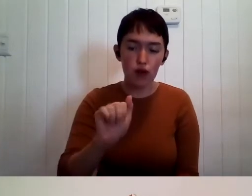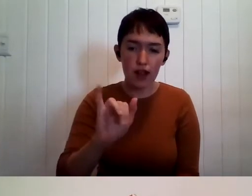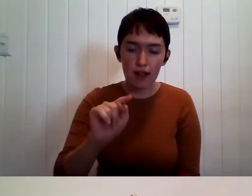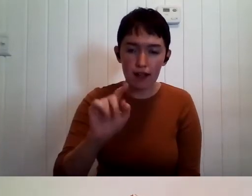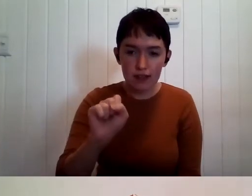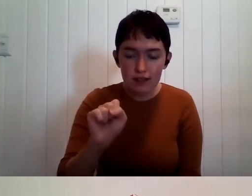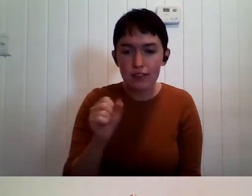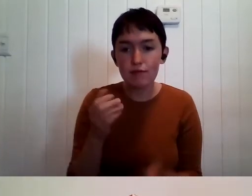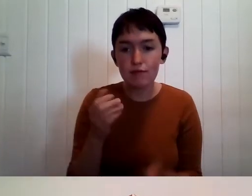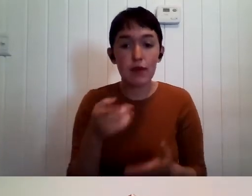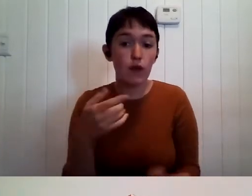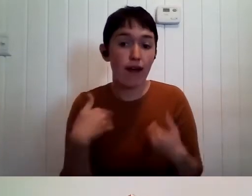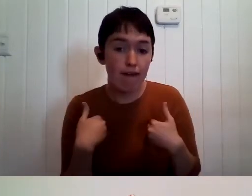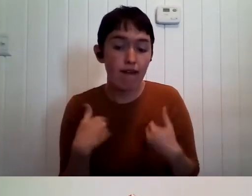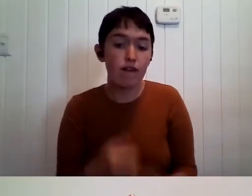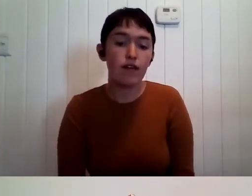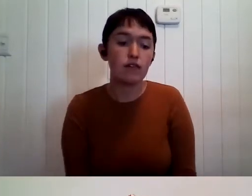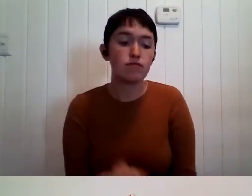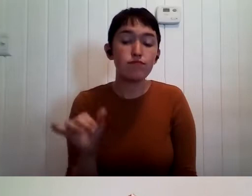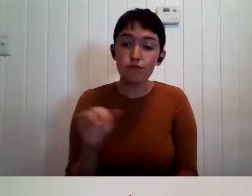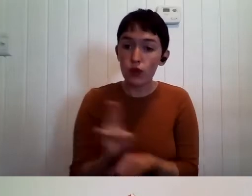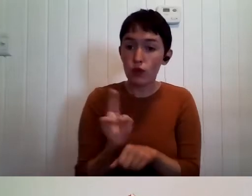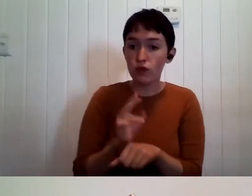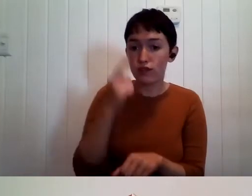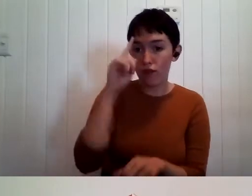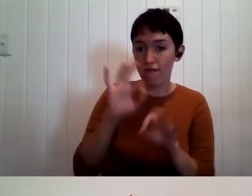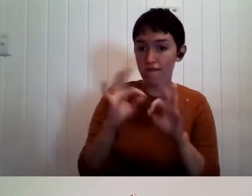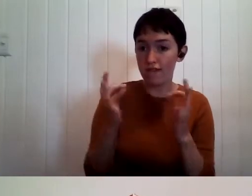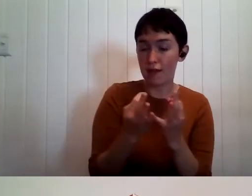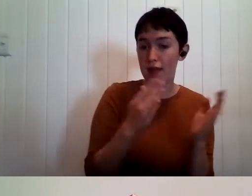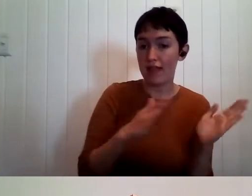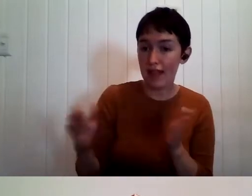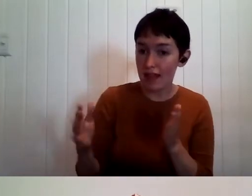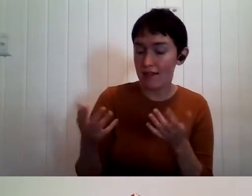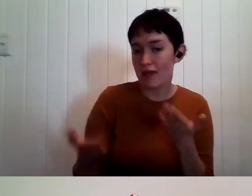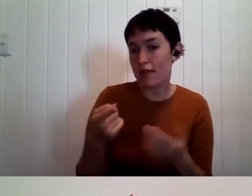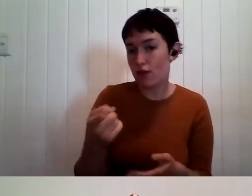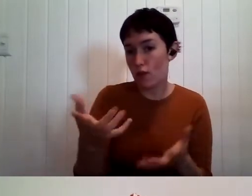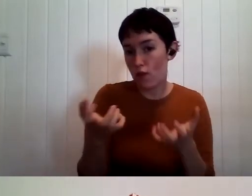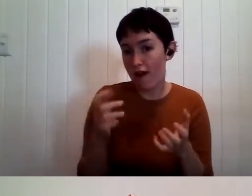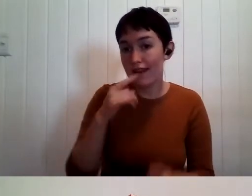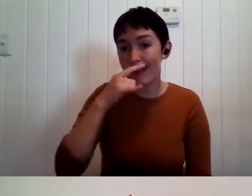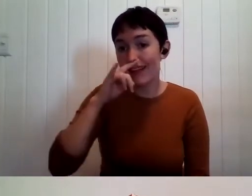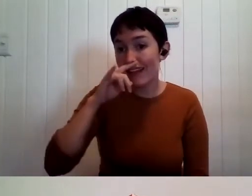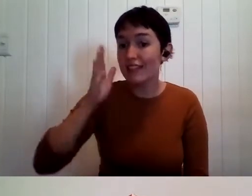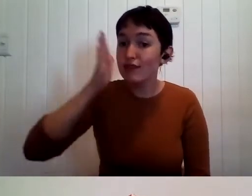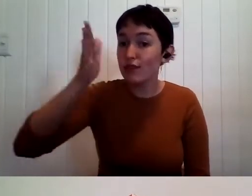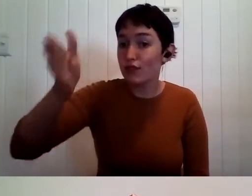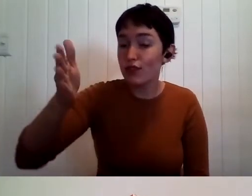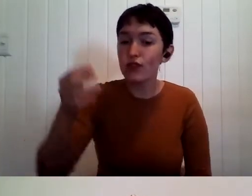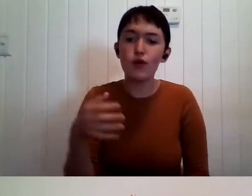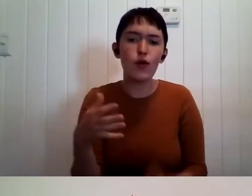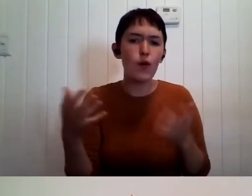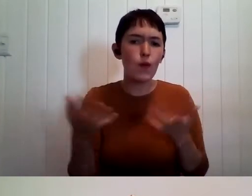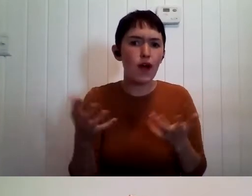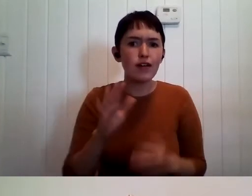use gene sequencing for family planning. So if you plan to have kids one day, what would your kids look like, or what